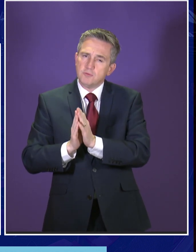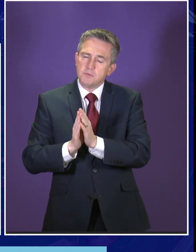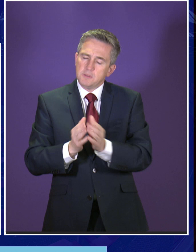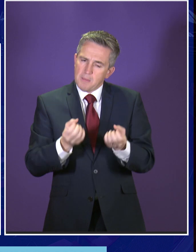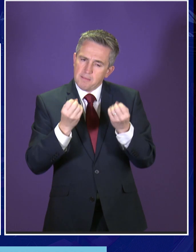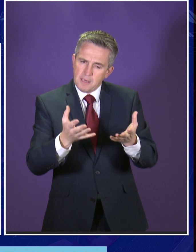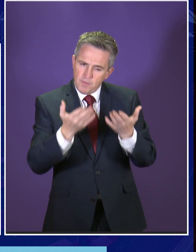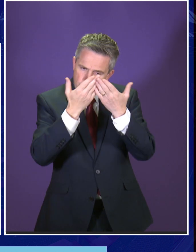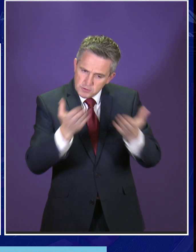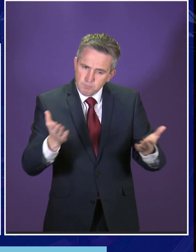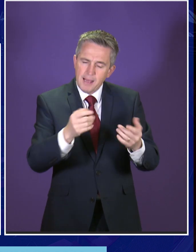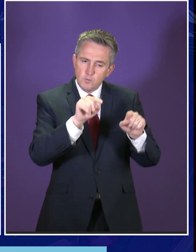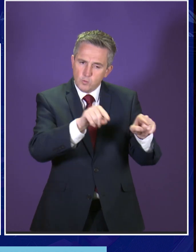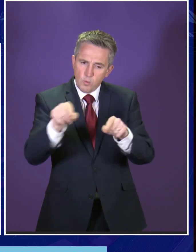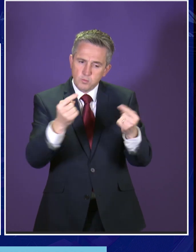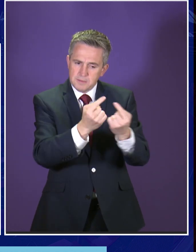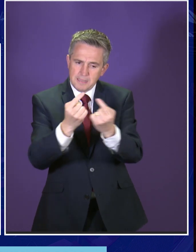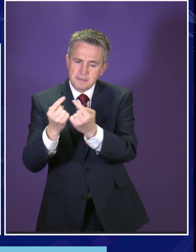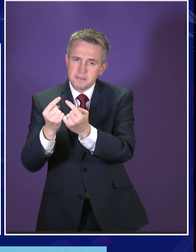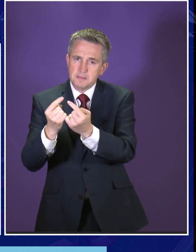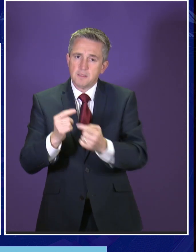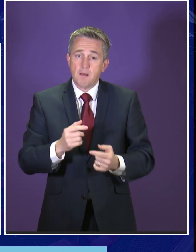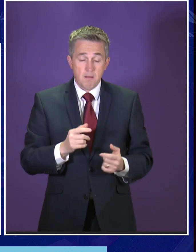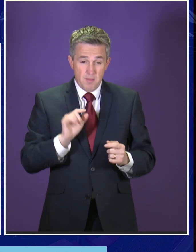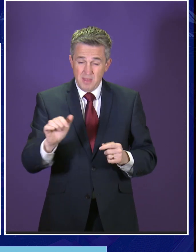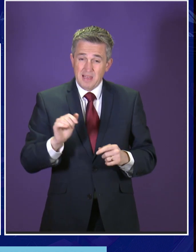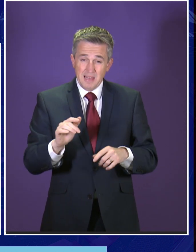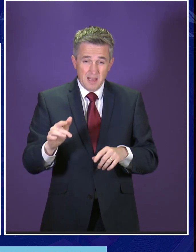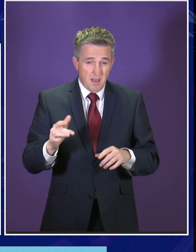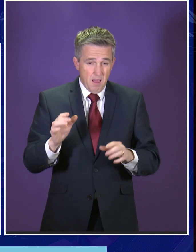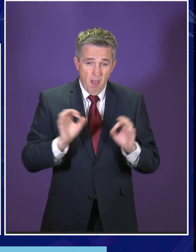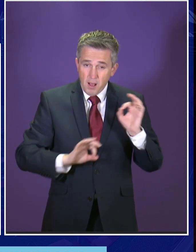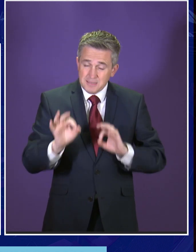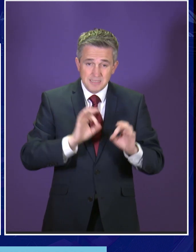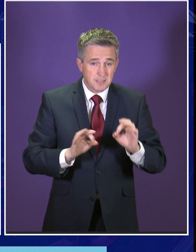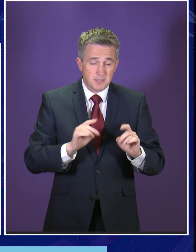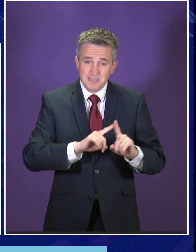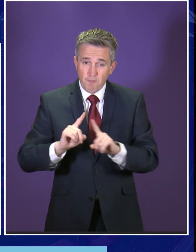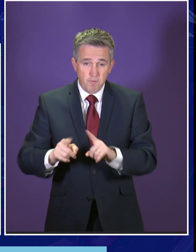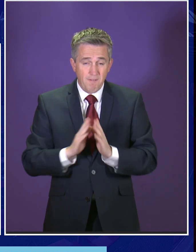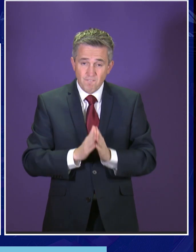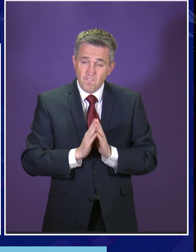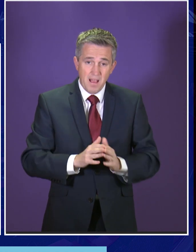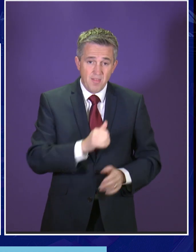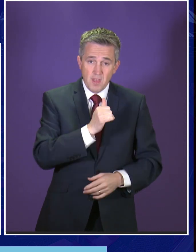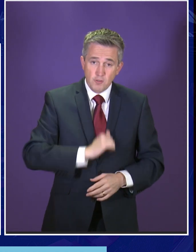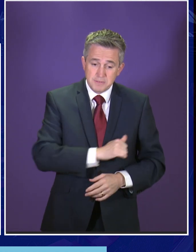And amongst the artists there were Muslims, Christians. And this is, I think,